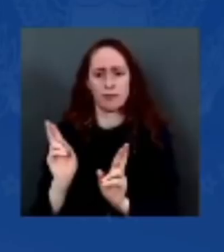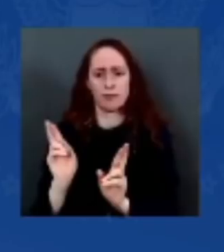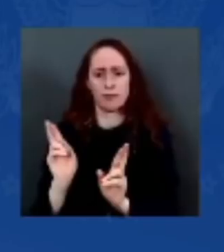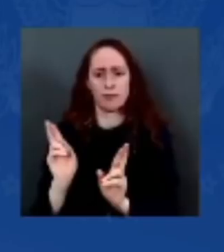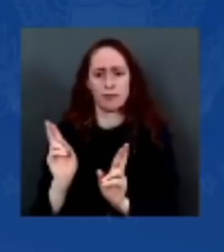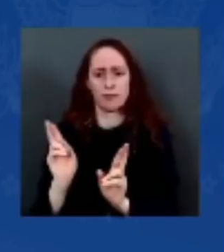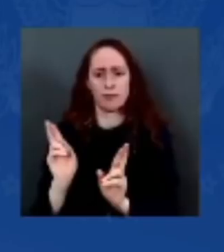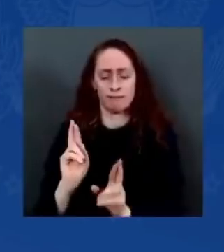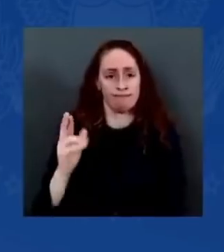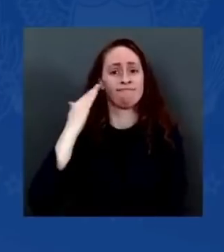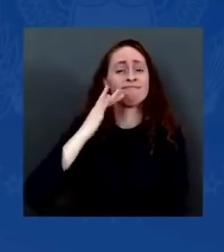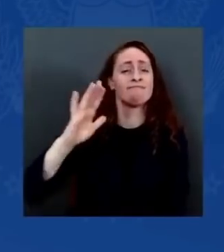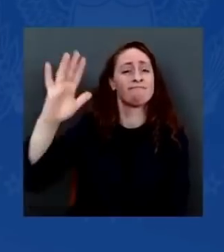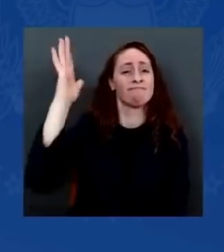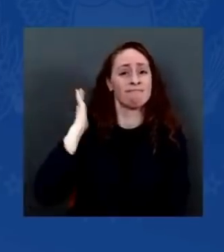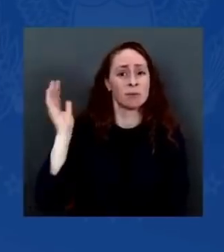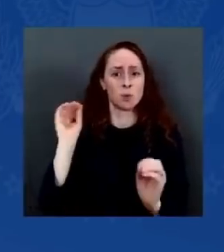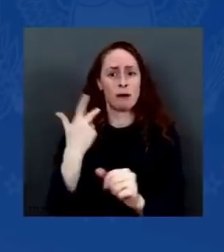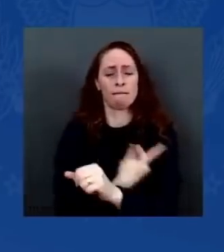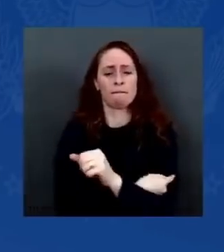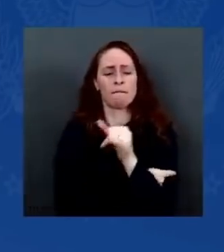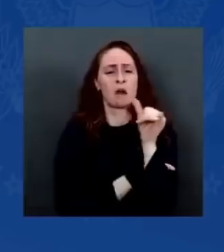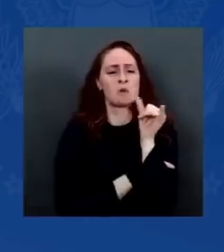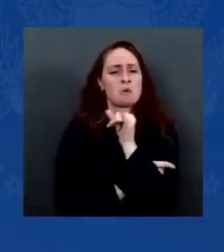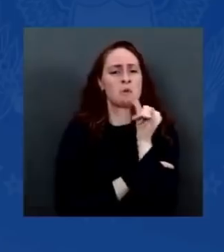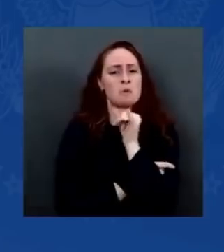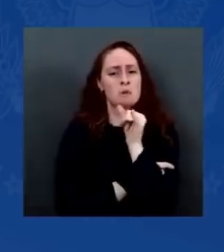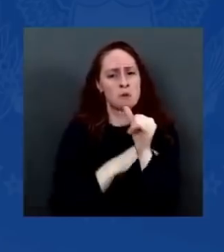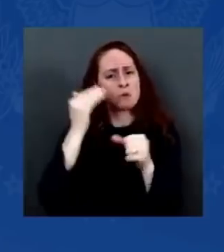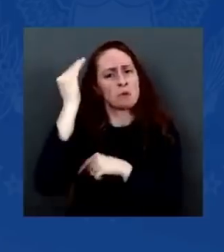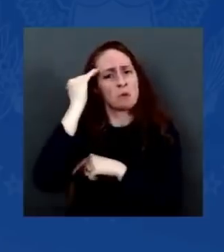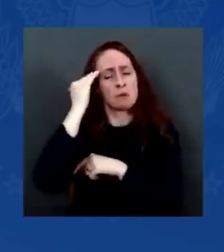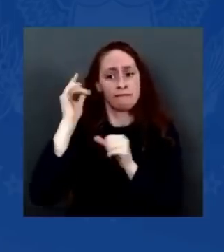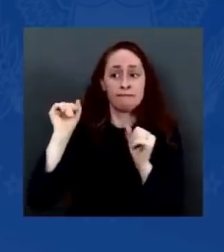Did I miss something? That'll mean hospitals are going to get extremely stressed